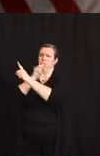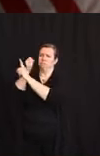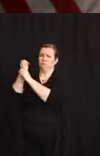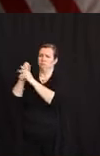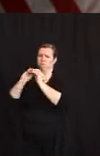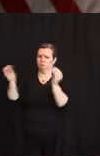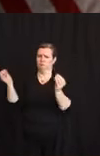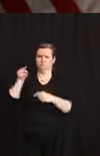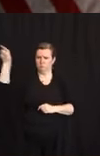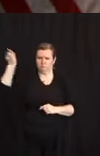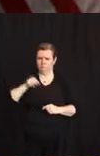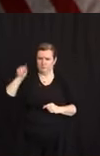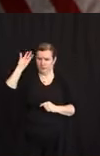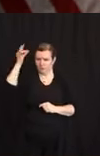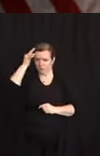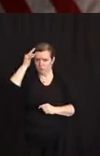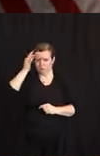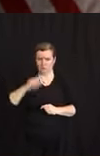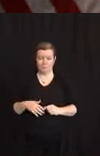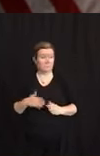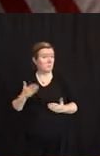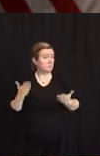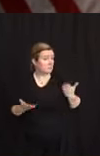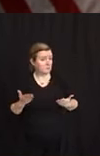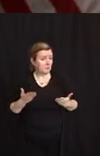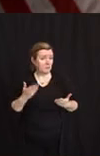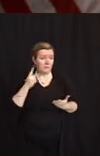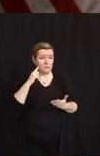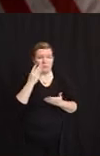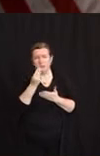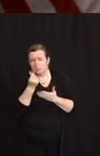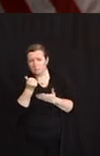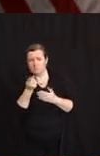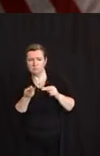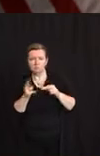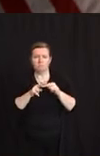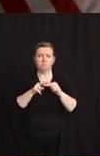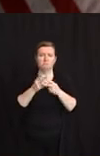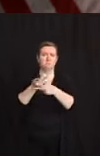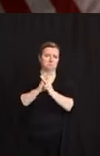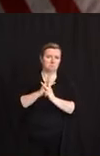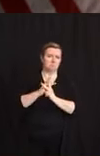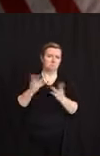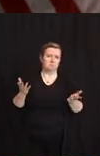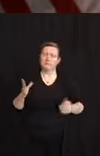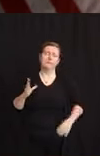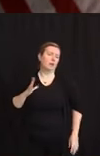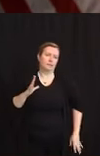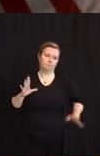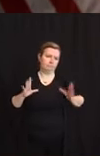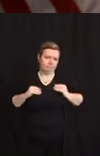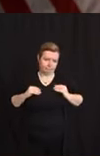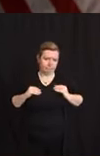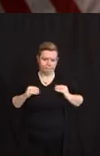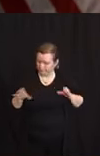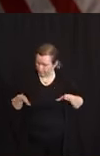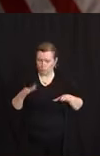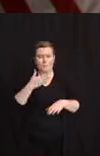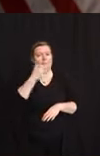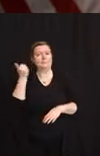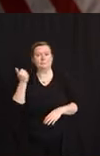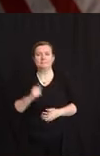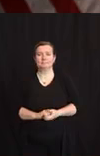amount more, which I bemoan, but it is what it is, and we'll continue to make the best of it. I particularly bemoan the fact that